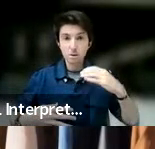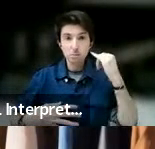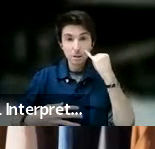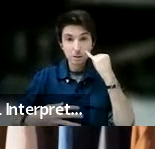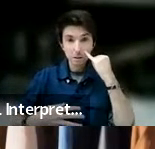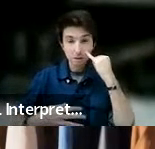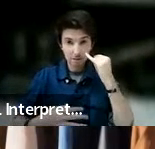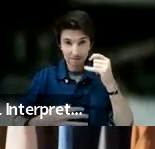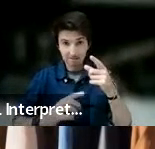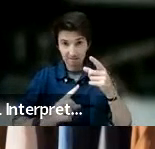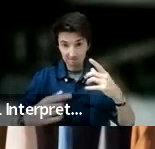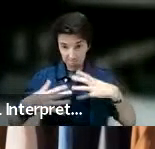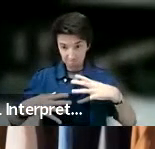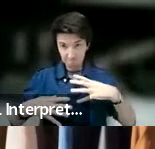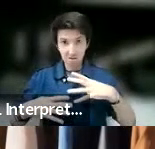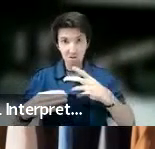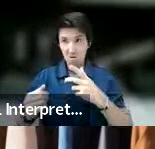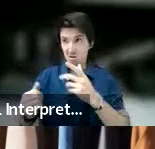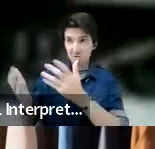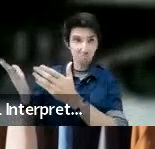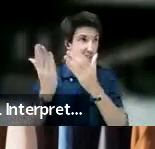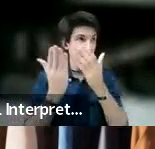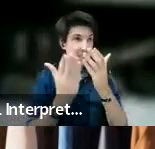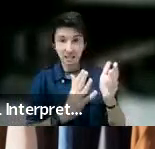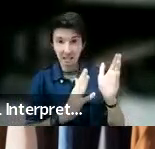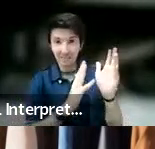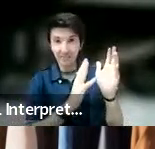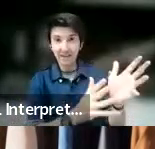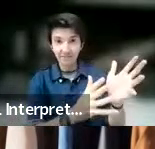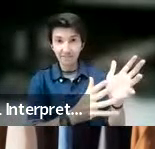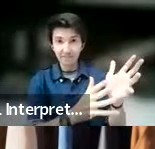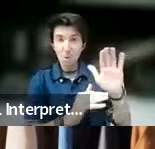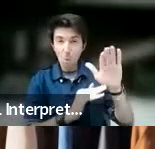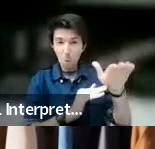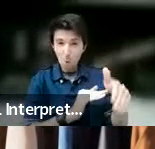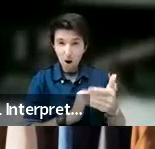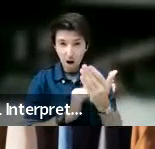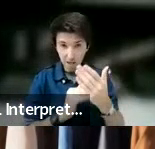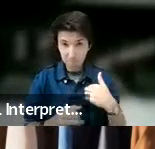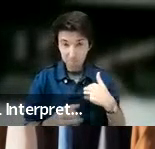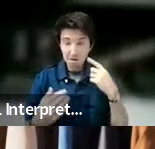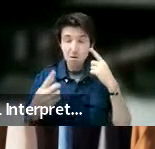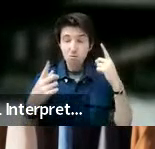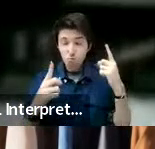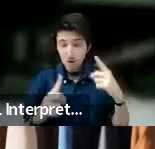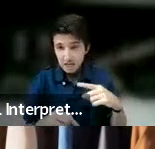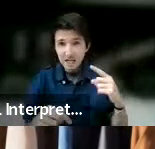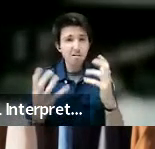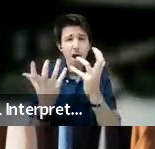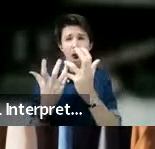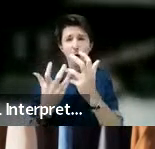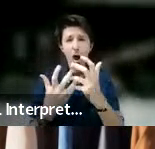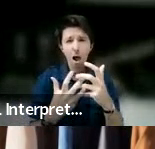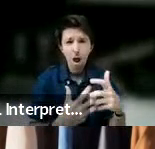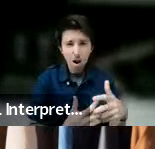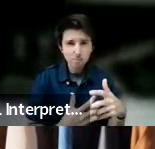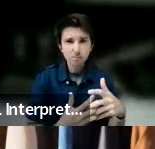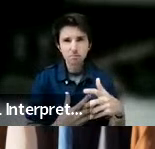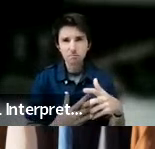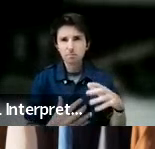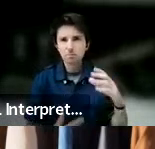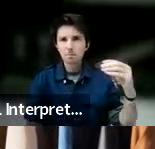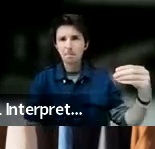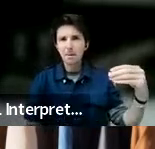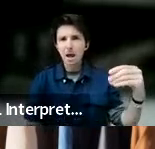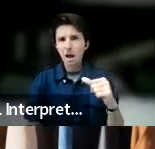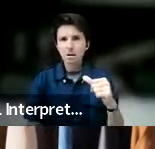that they're going to basically hold. This kind of, I think, goes back to when I say options or choices,